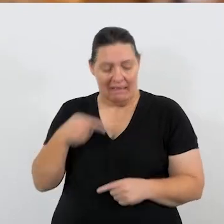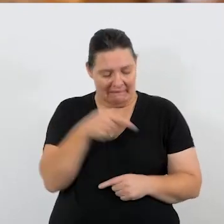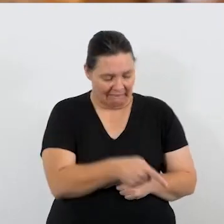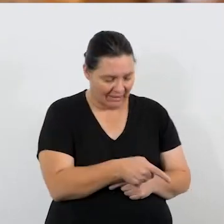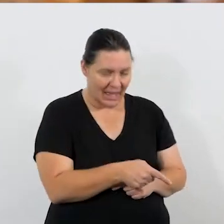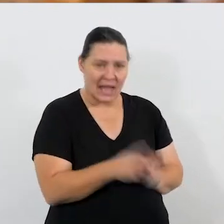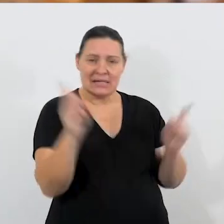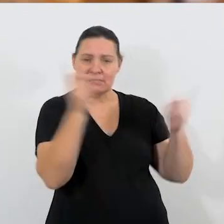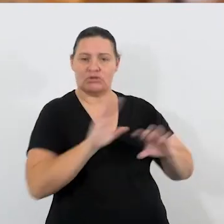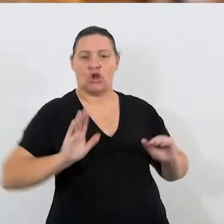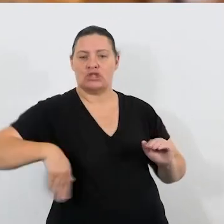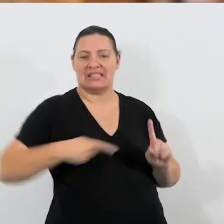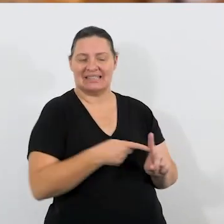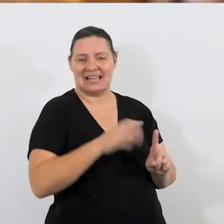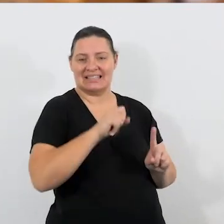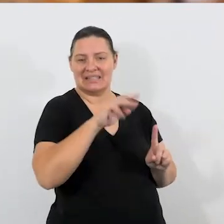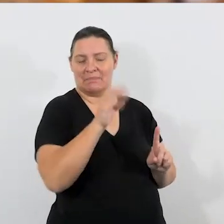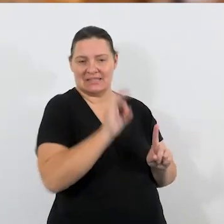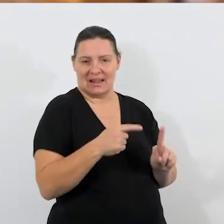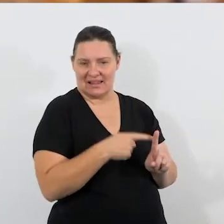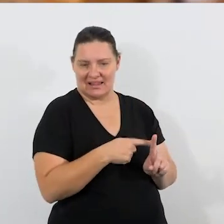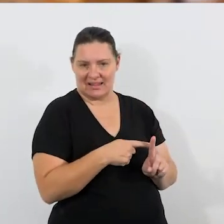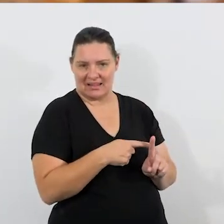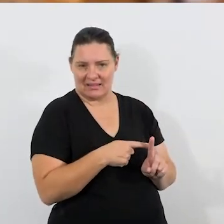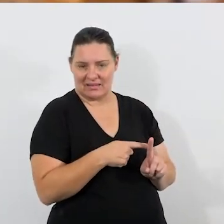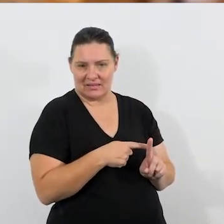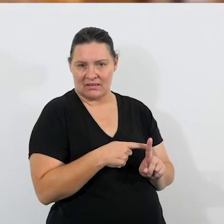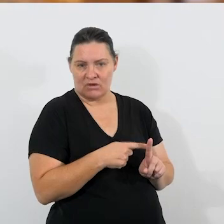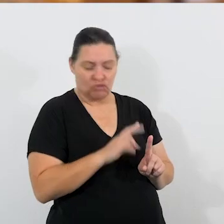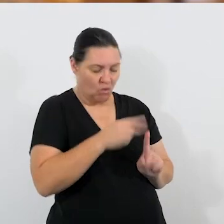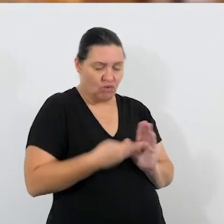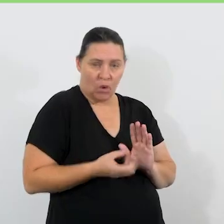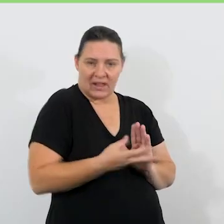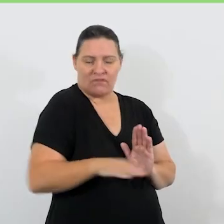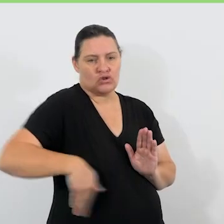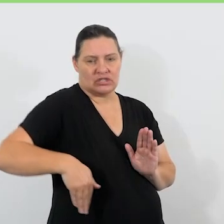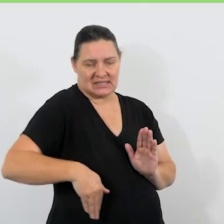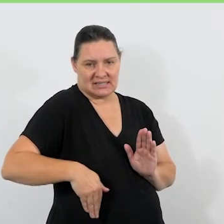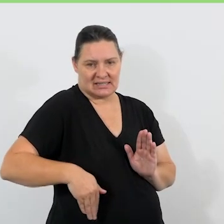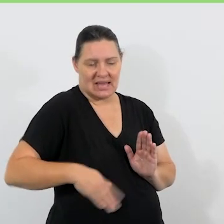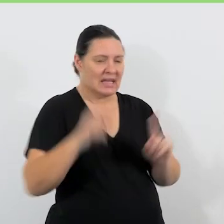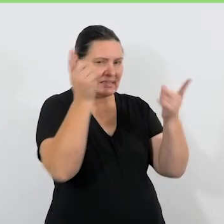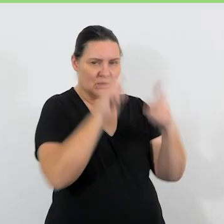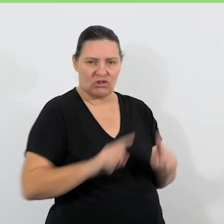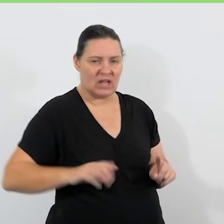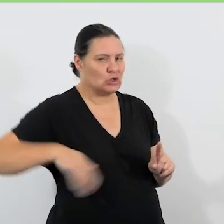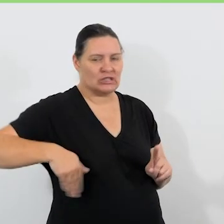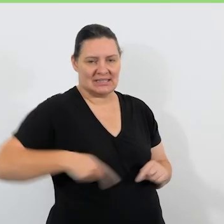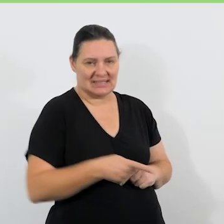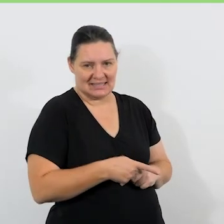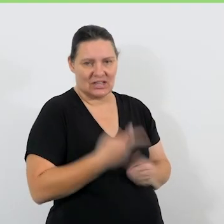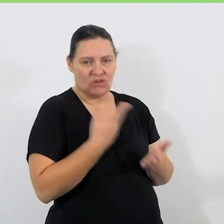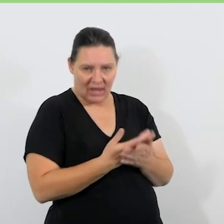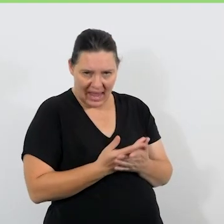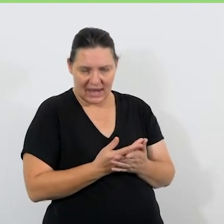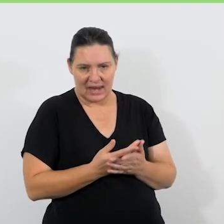they have not been given the role or the purpose or the function as yet. So because they are unspecialized, they can